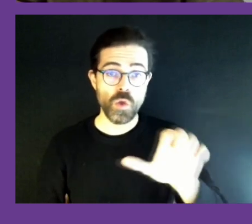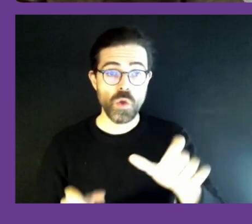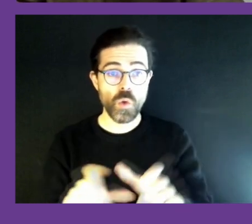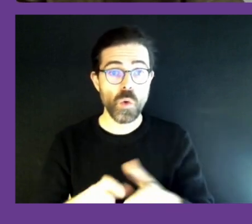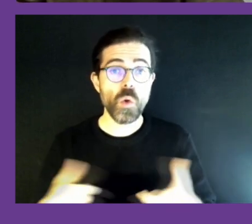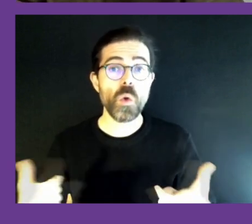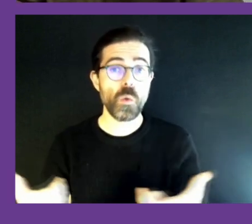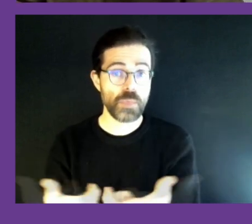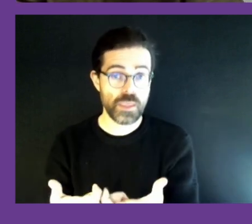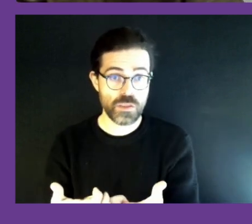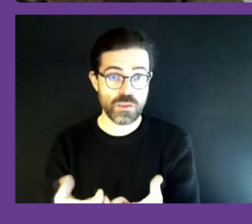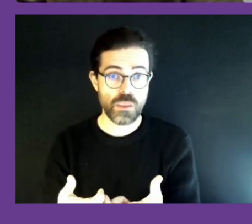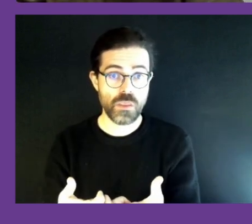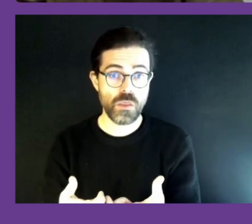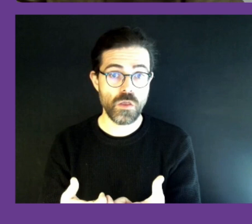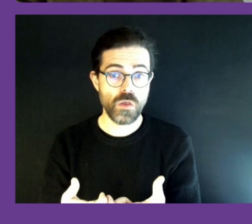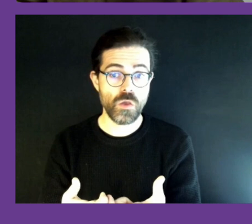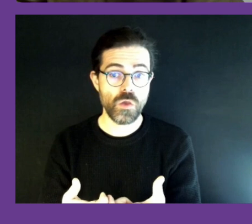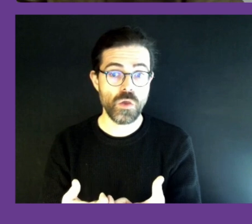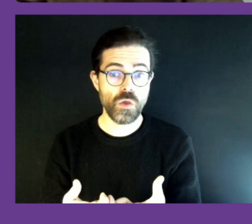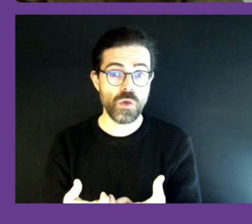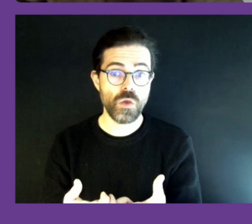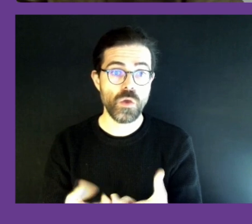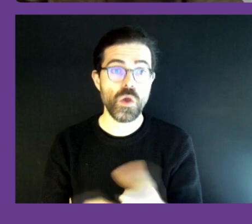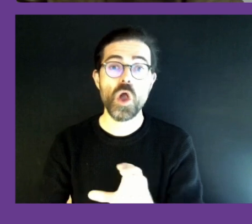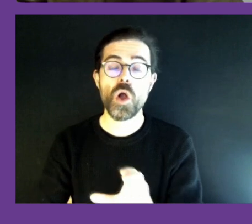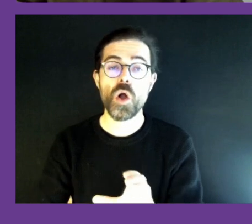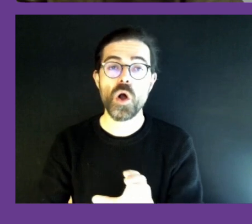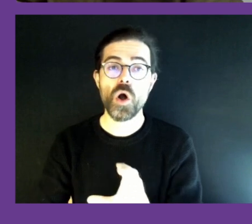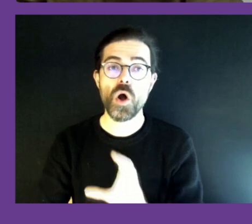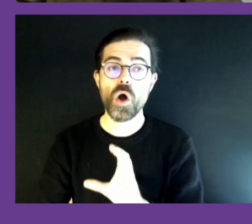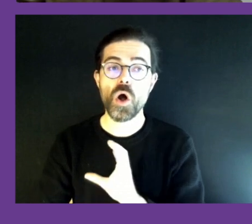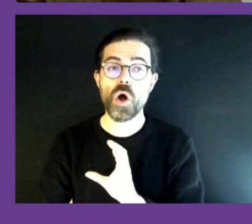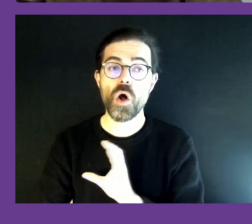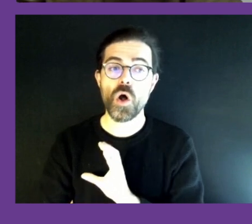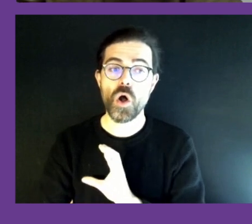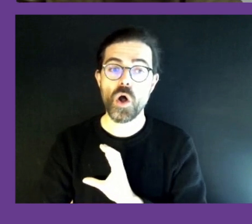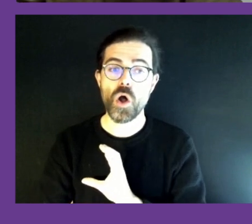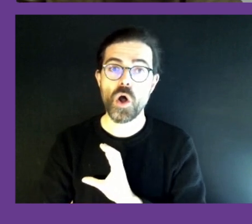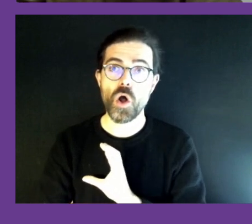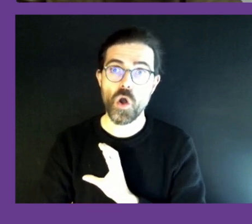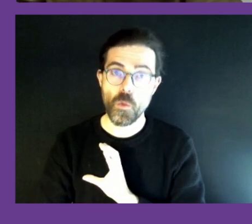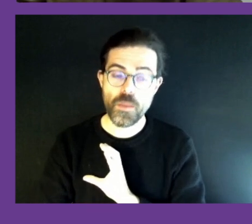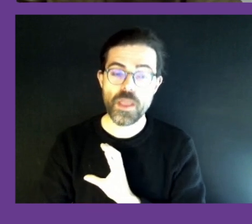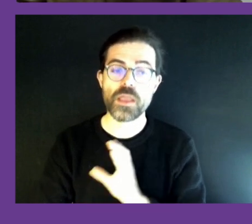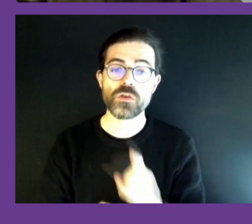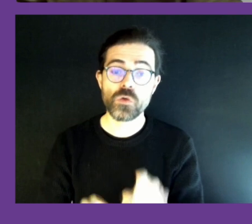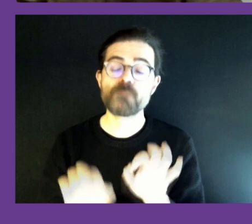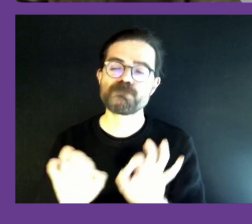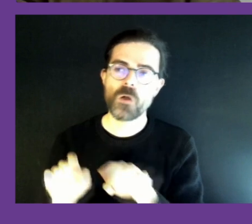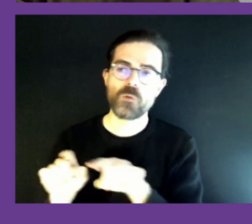is listed as one of the flagship initiatives that is supposed to guide the work of the EU towards